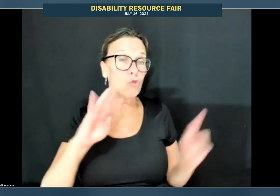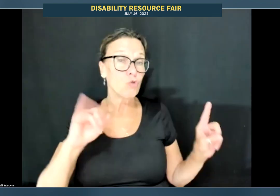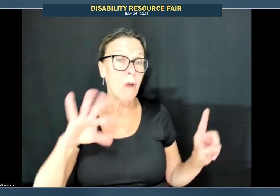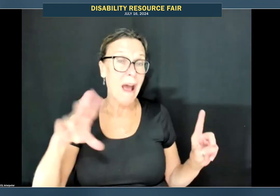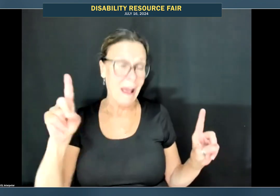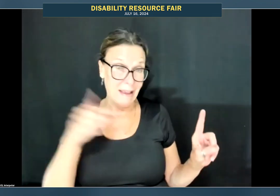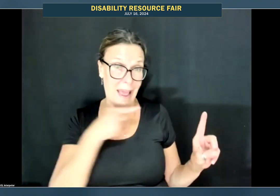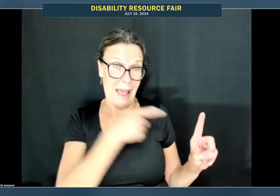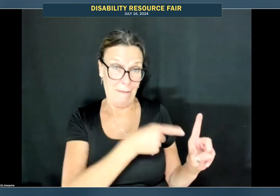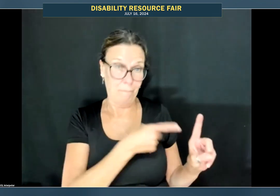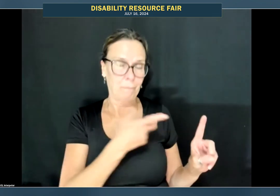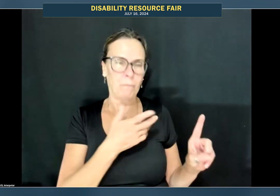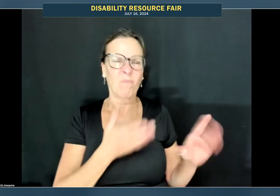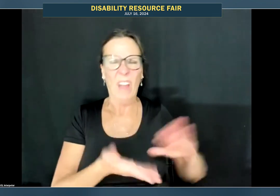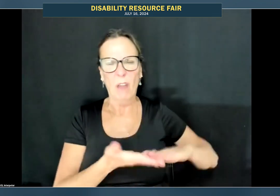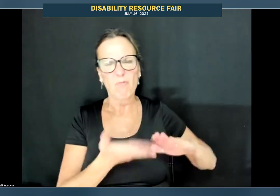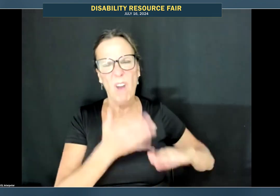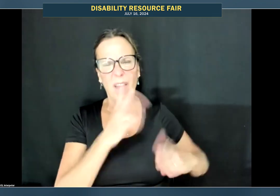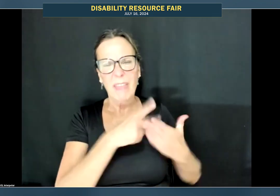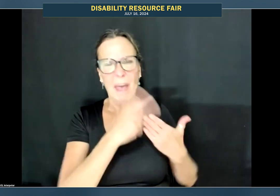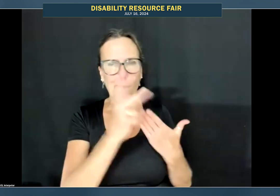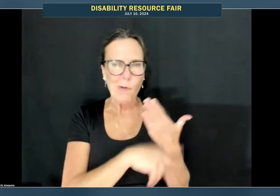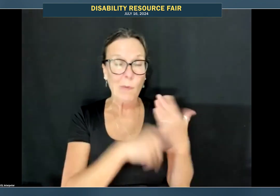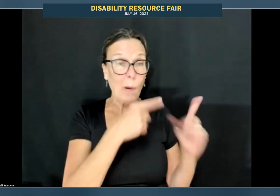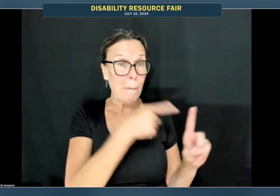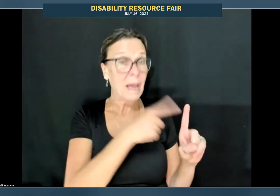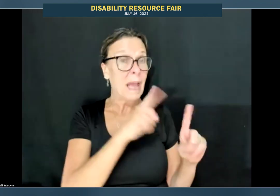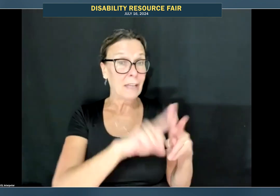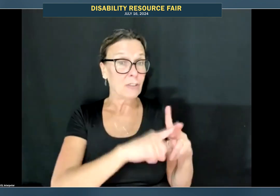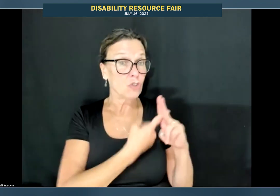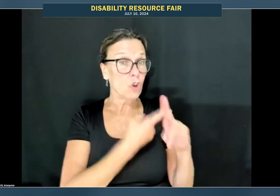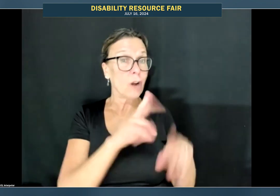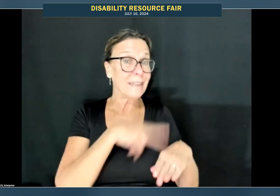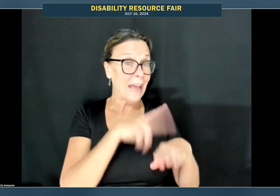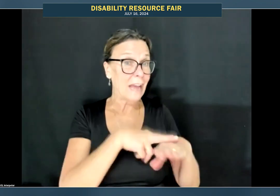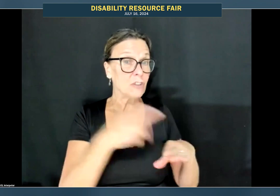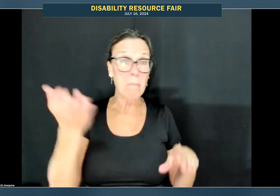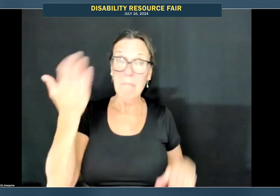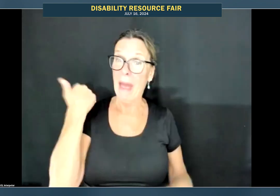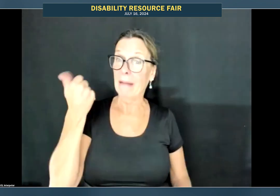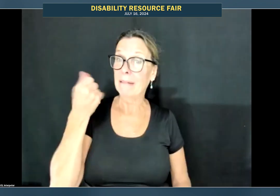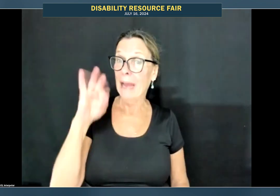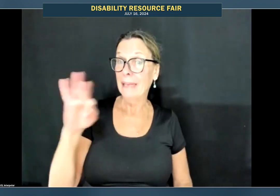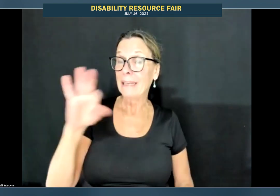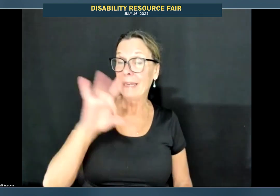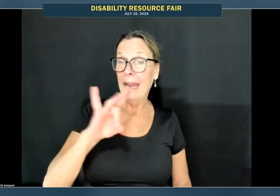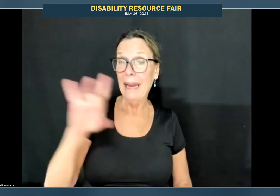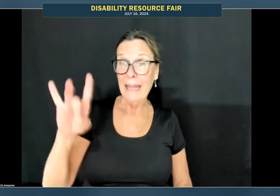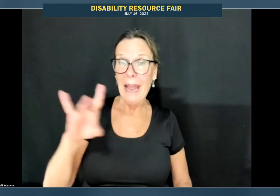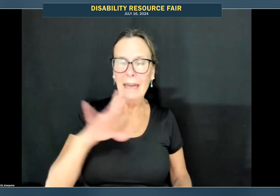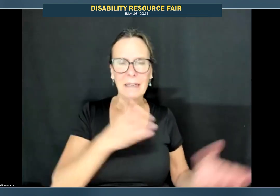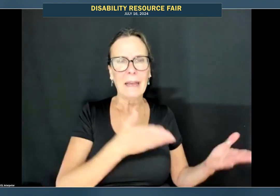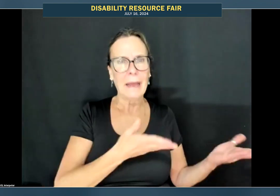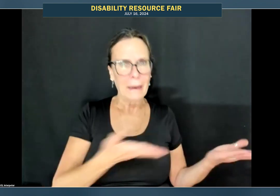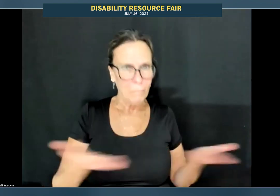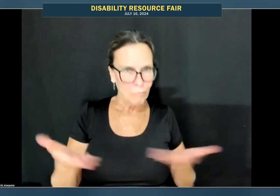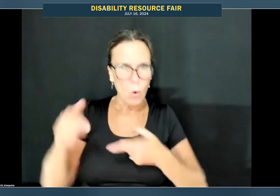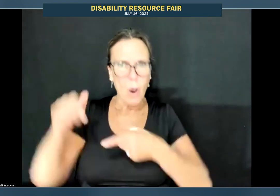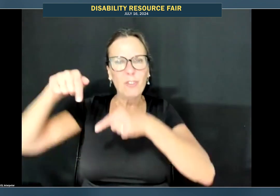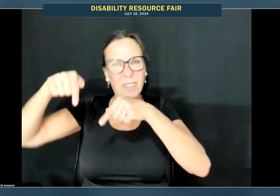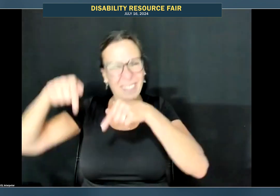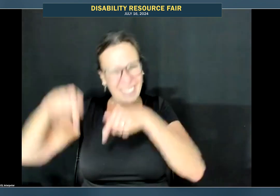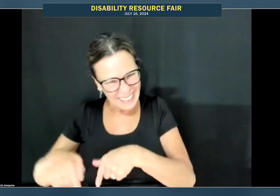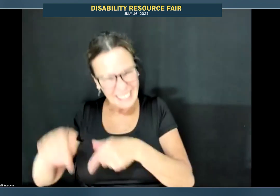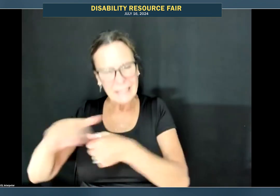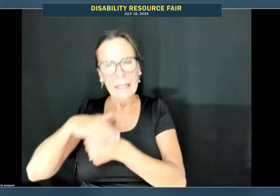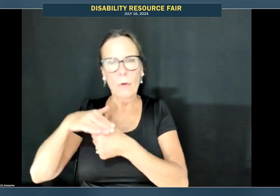Kaling. The Triad program actually started nationally in 1988 and was brought to this area by Sheriff Garvey at the